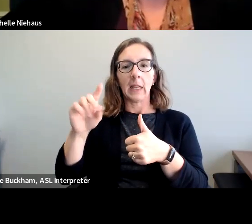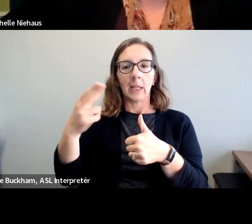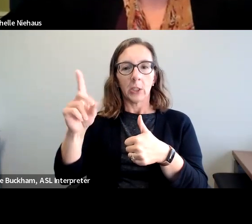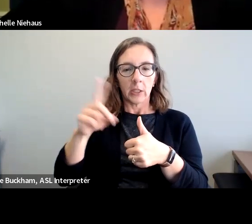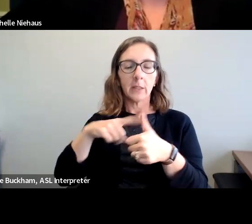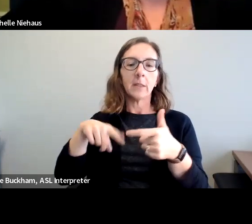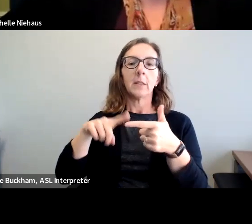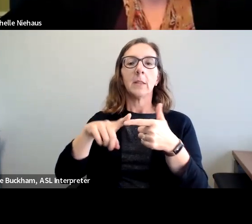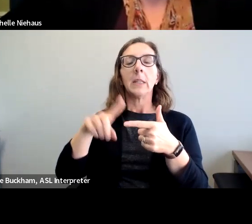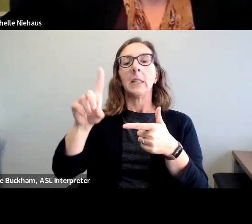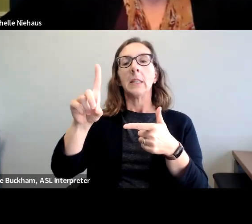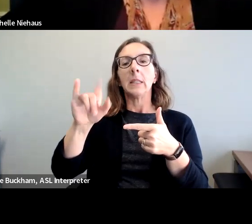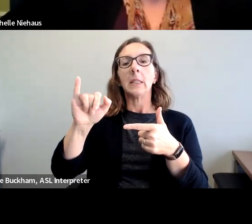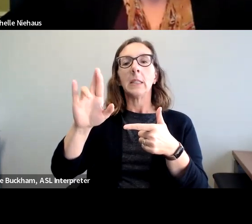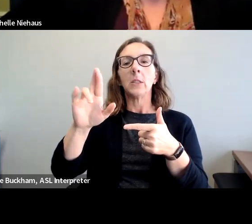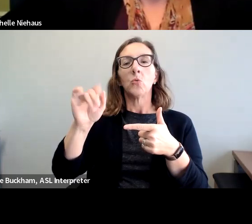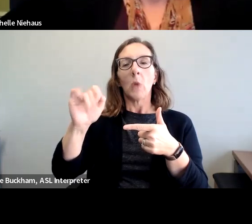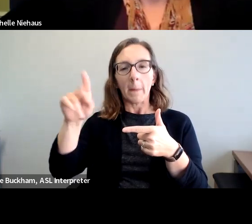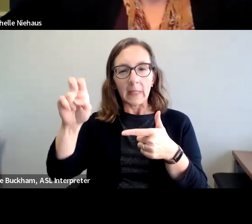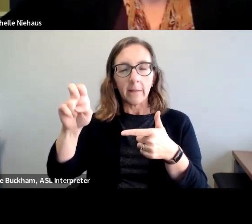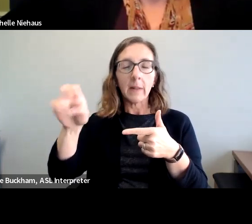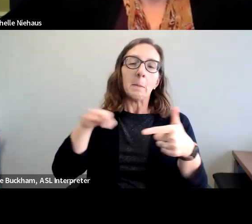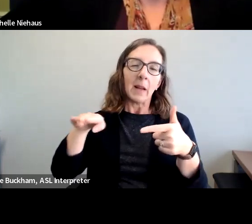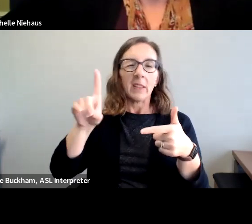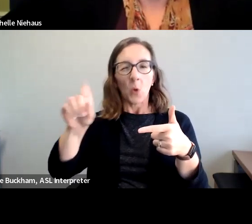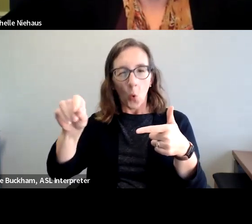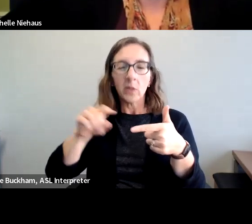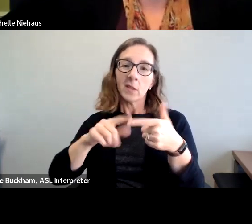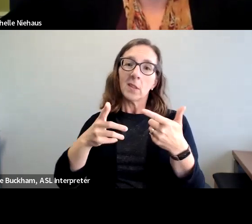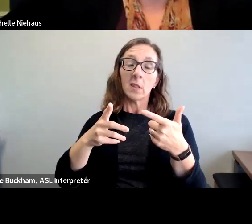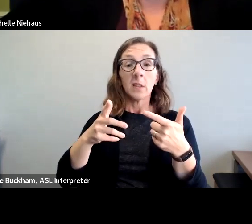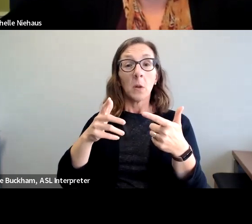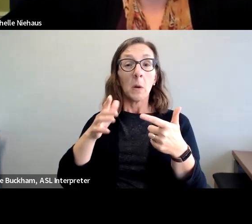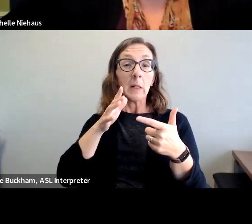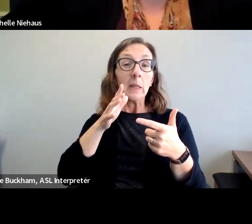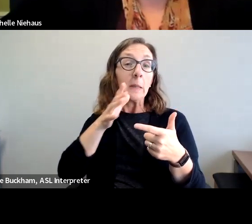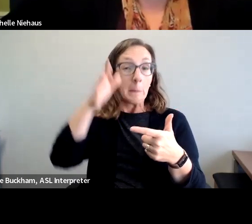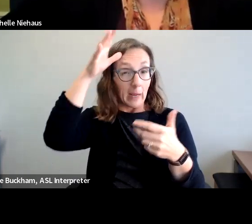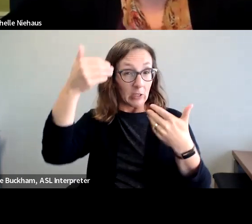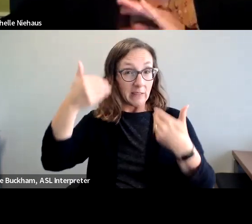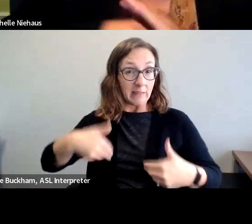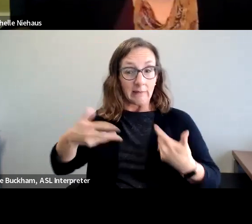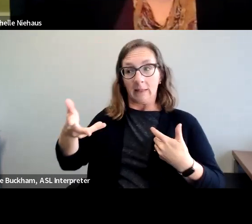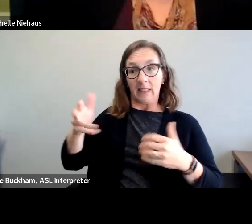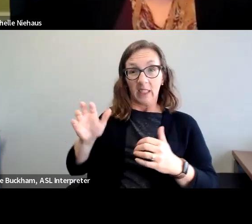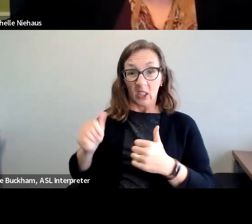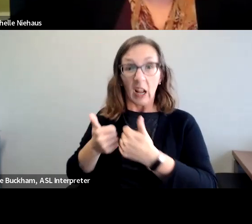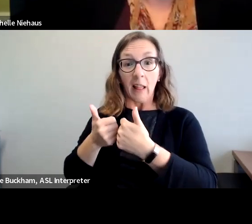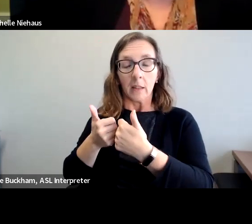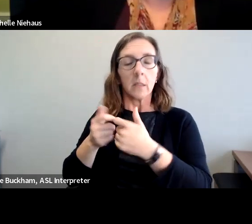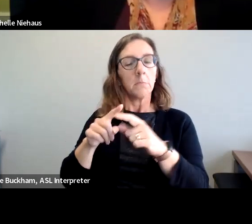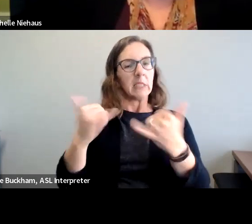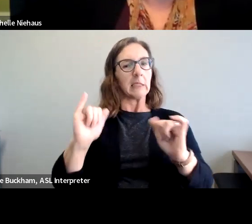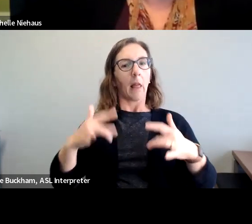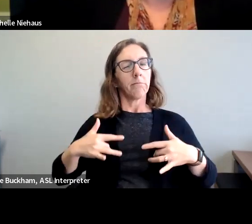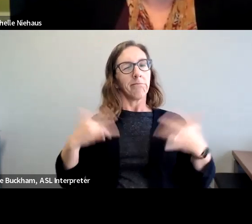behavioral disorder, so parenting with him has been challenging, fun, exciting, all those things.